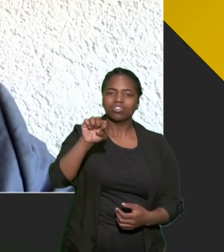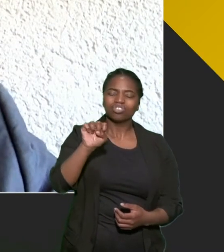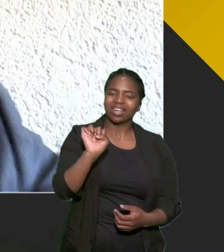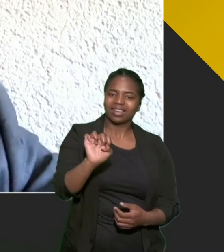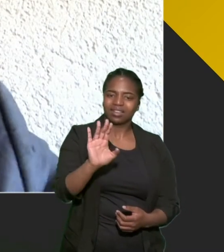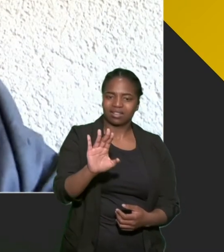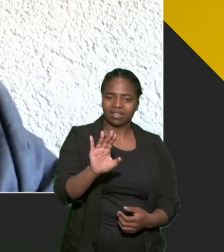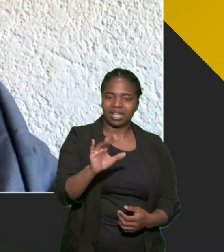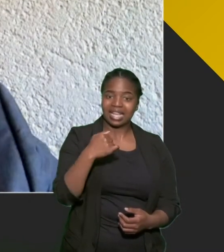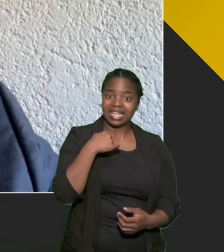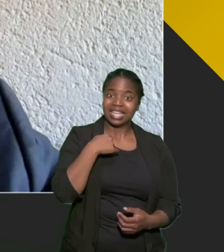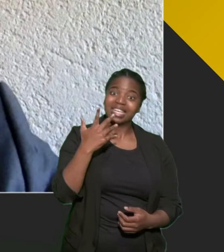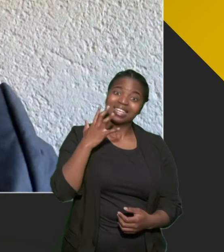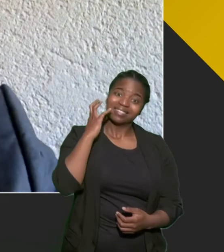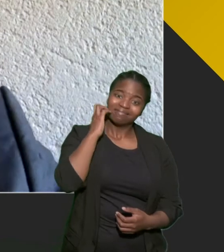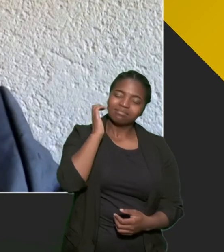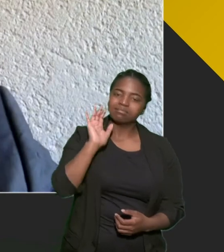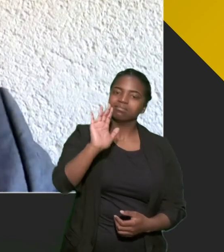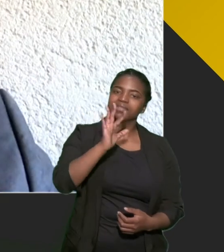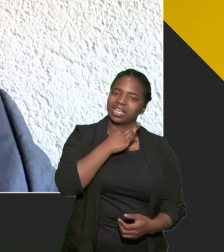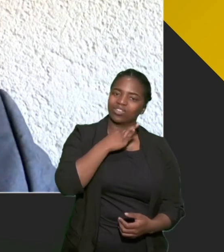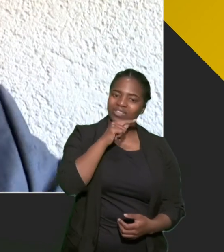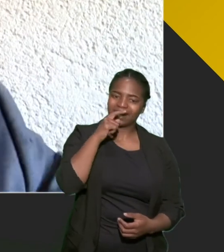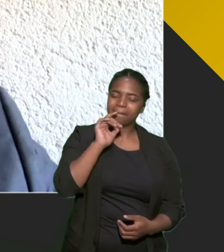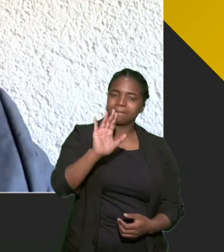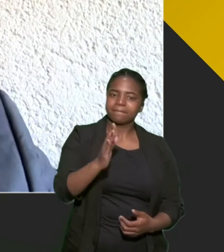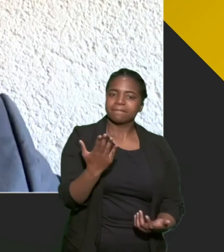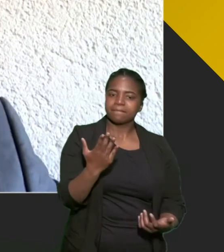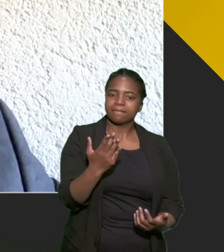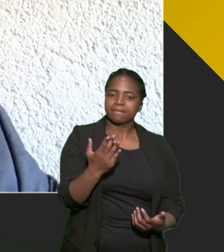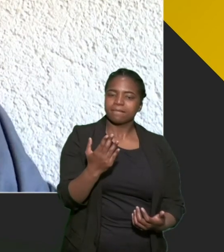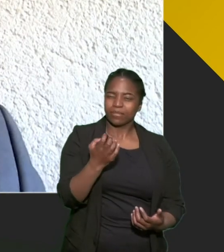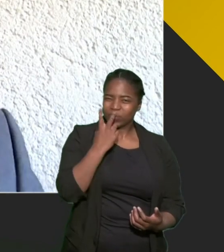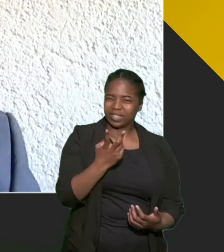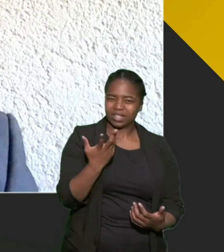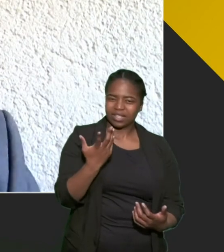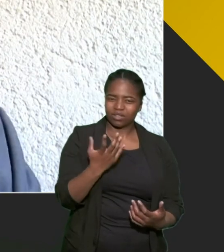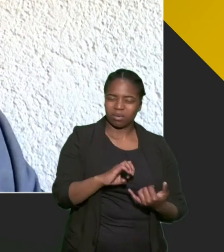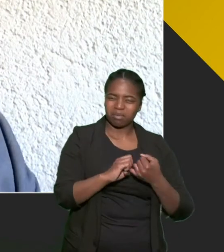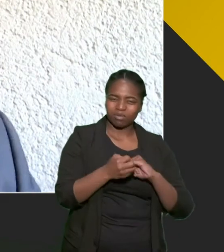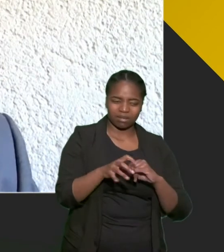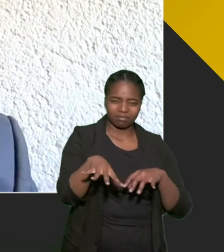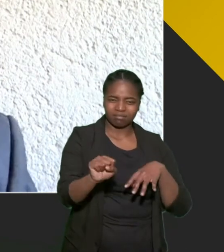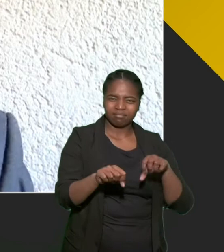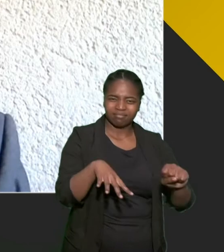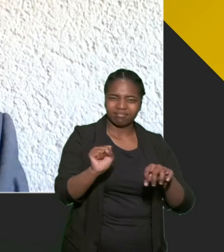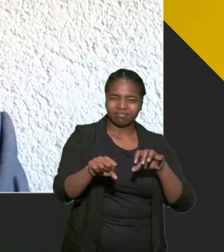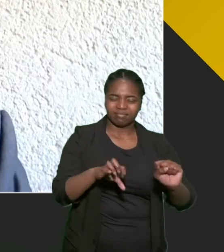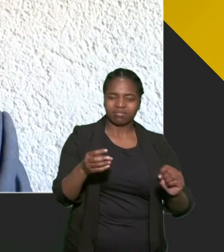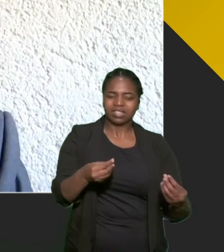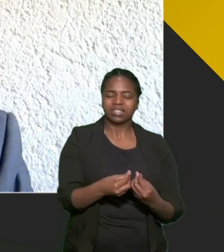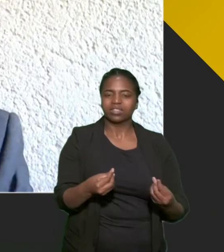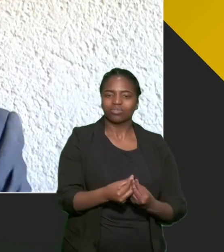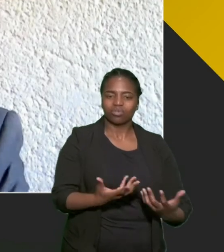Rhodes. Bekusokuyilizwe lakhe ngegama lakhe. Yena yabona ukuthi bebeyenza. So bebemphushela izinto zakhe